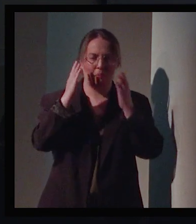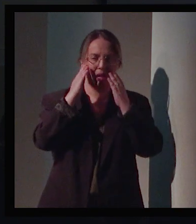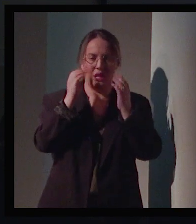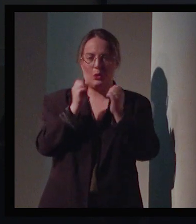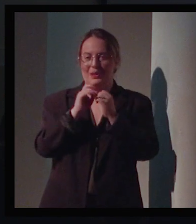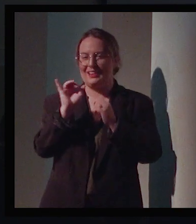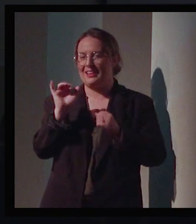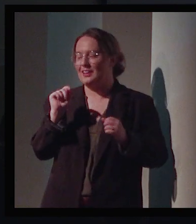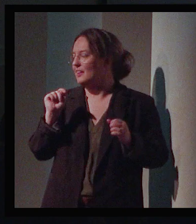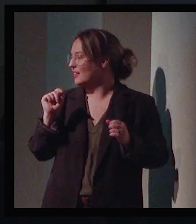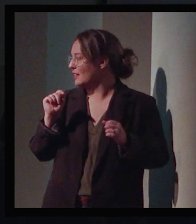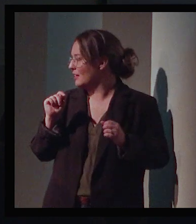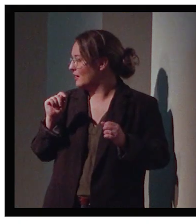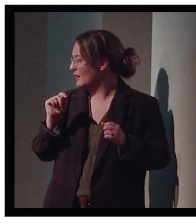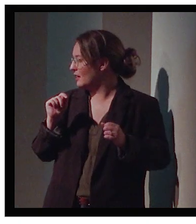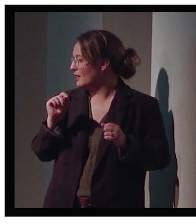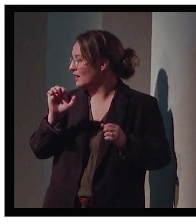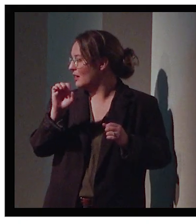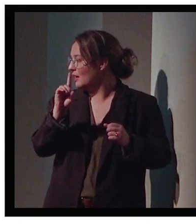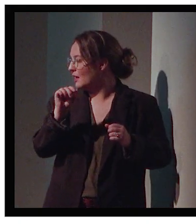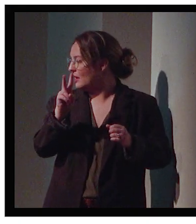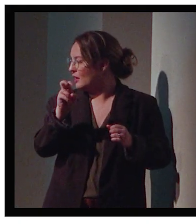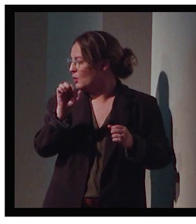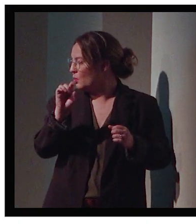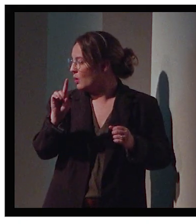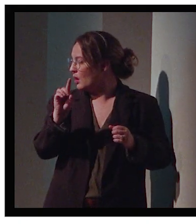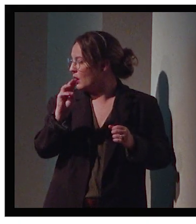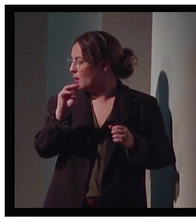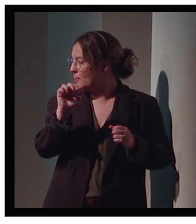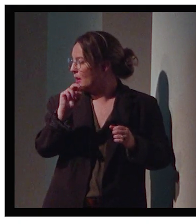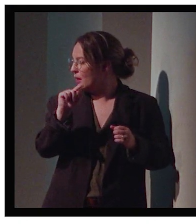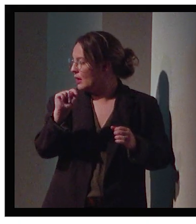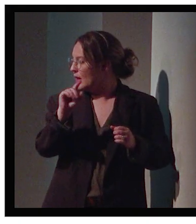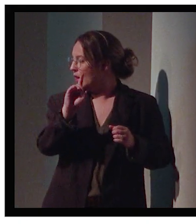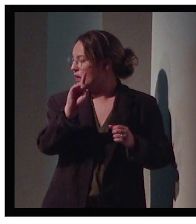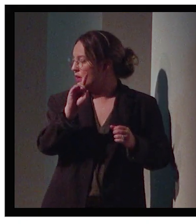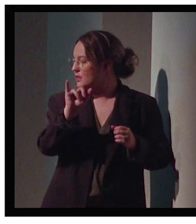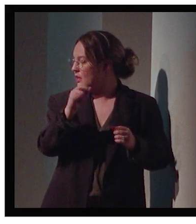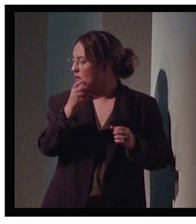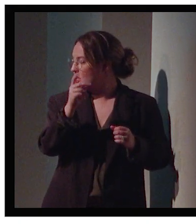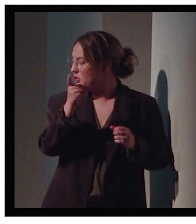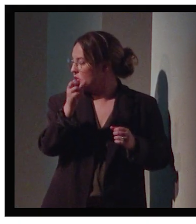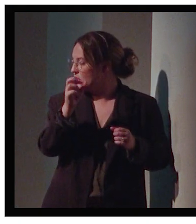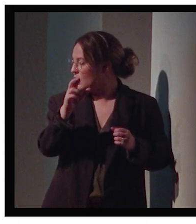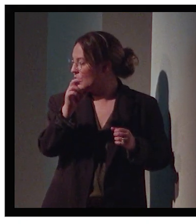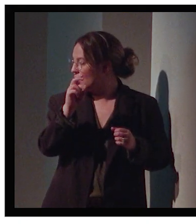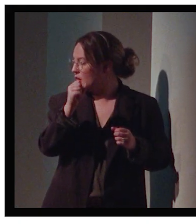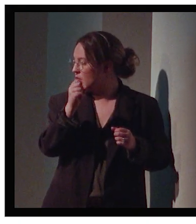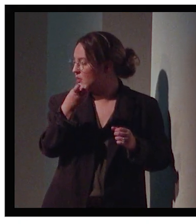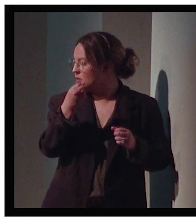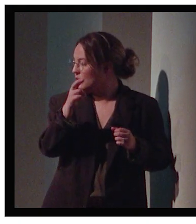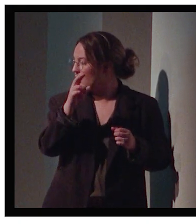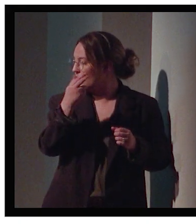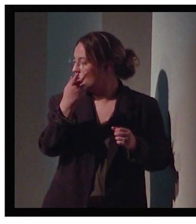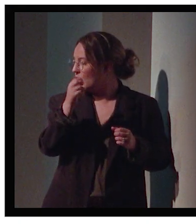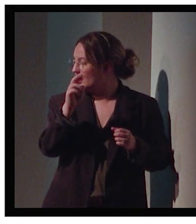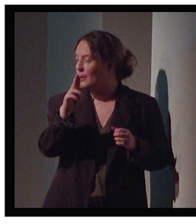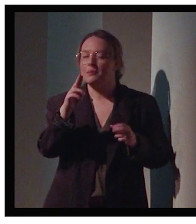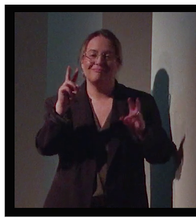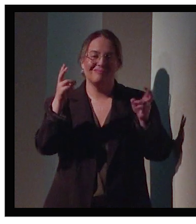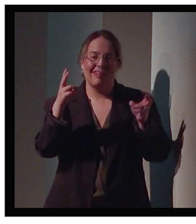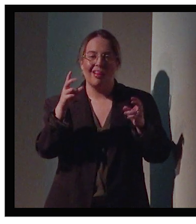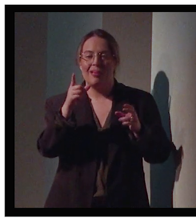it. It is, of course, Edouard Manet's Déjeuner sur l'herbe, or Luncheon on the Grass, from